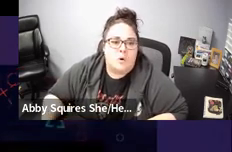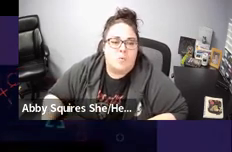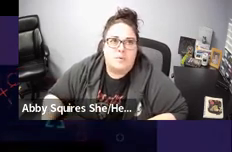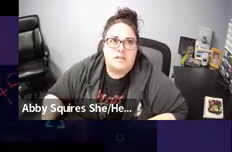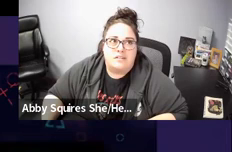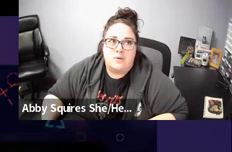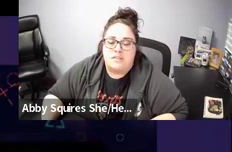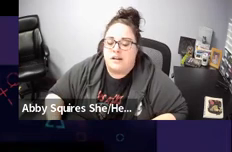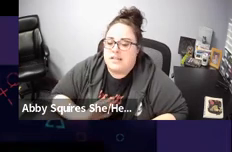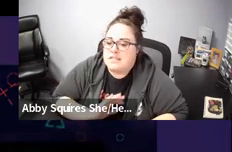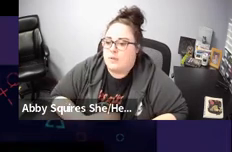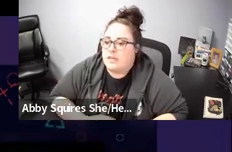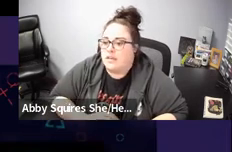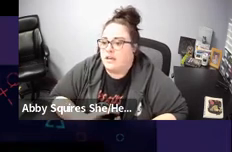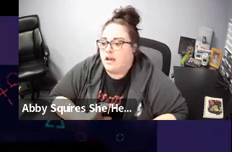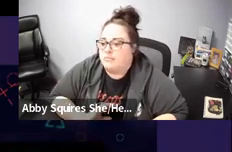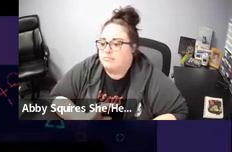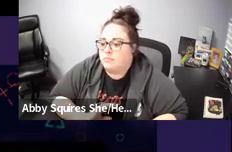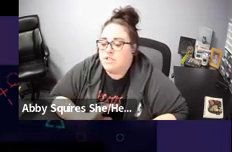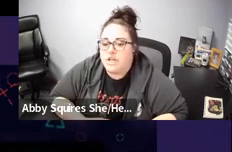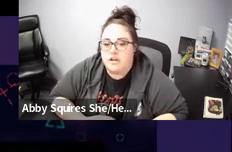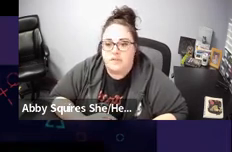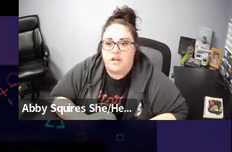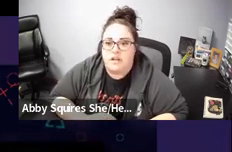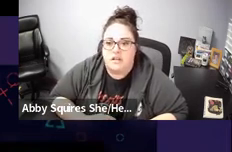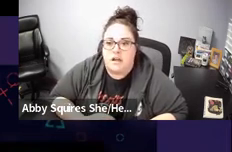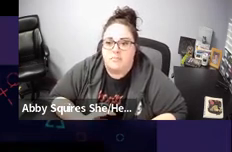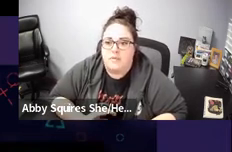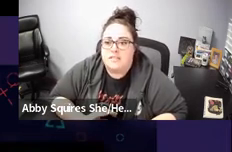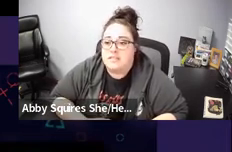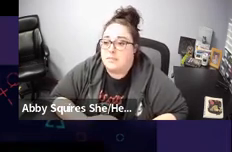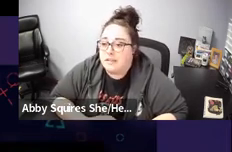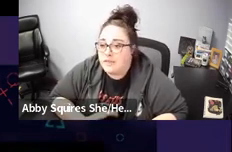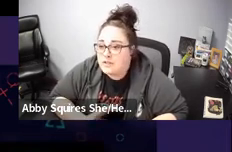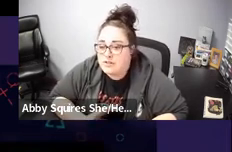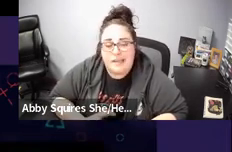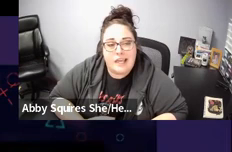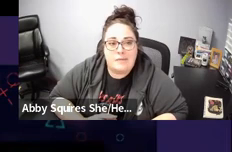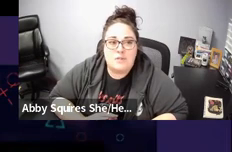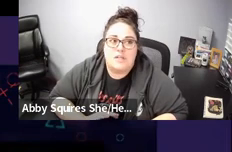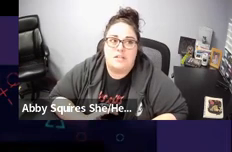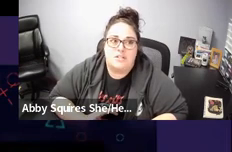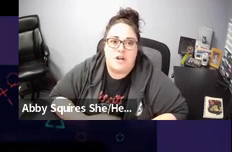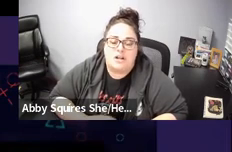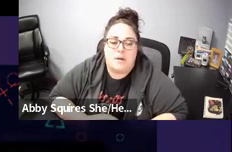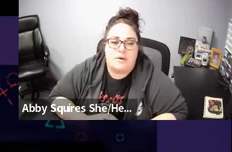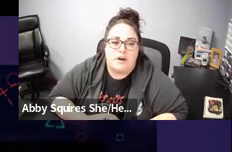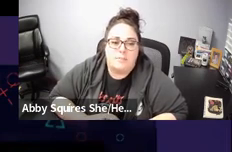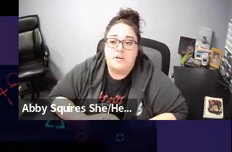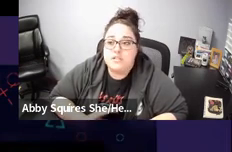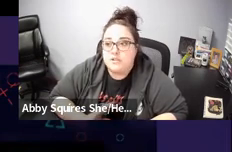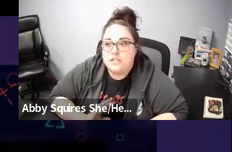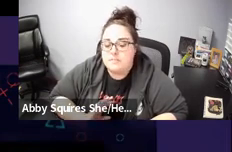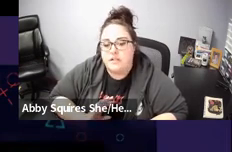So what we do on there is we share different accessibility features in games. We just talk about